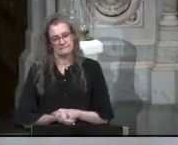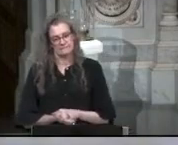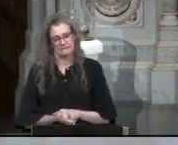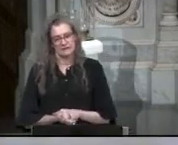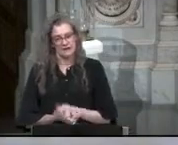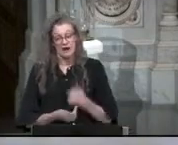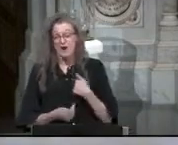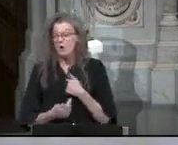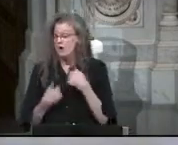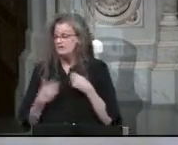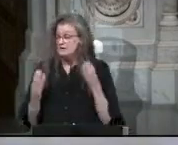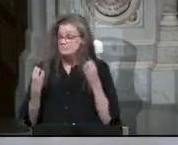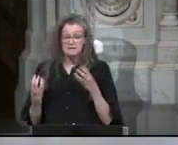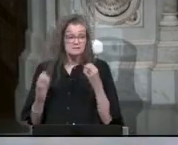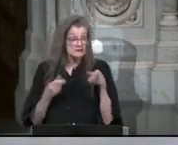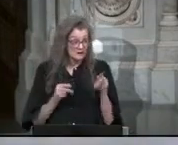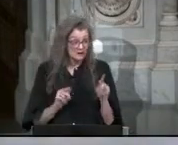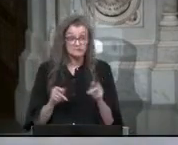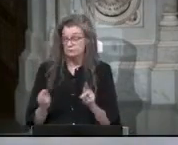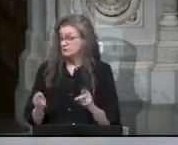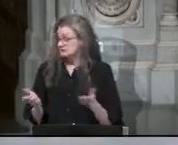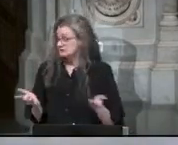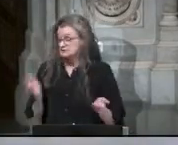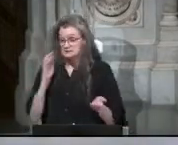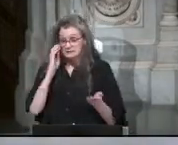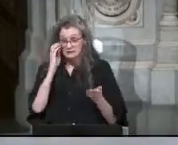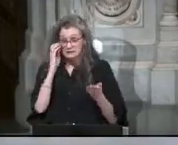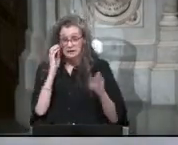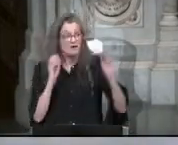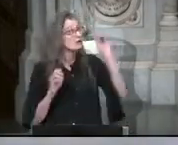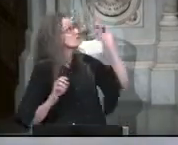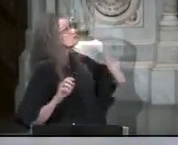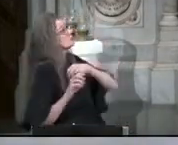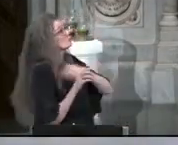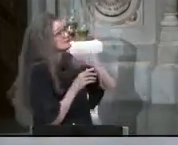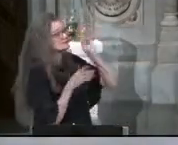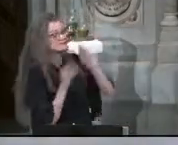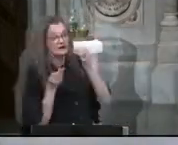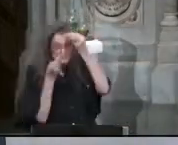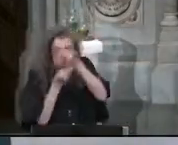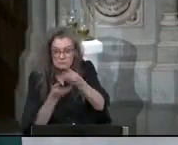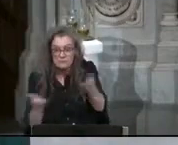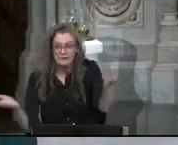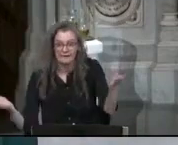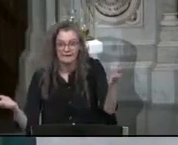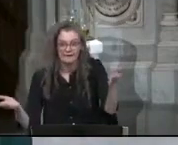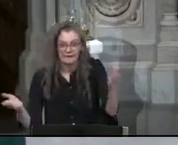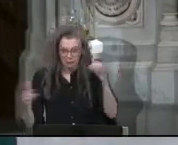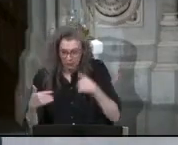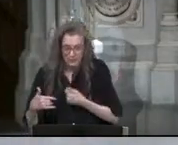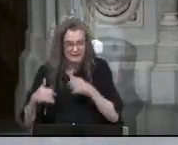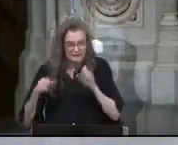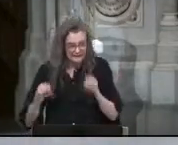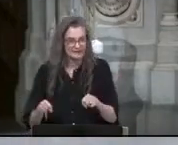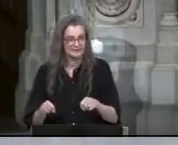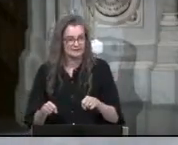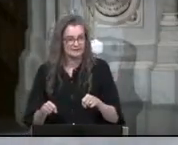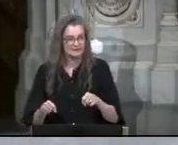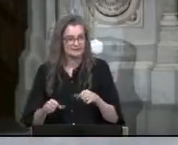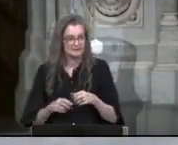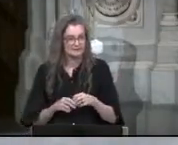We have a lot of opportunities to spread God's grace and be part of that. This is